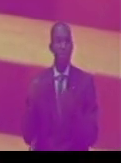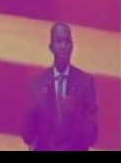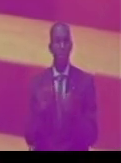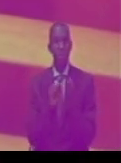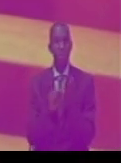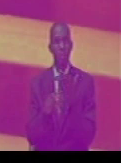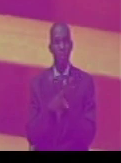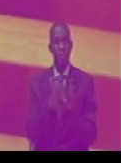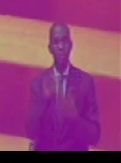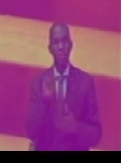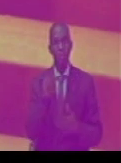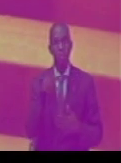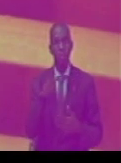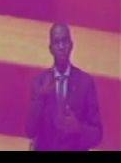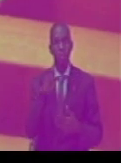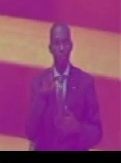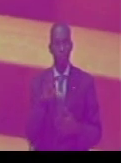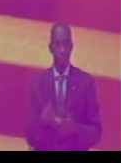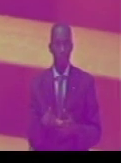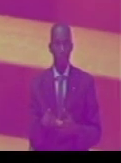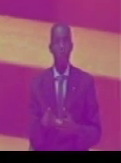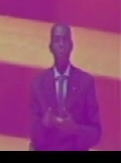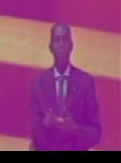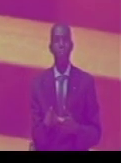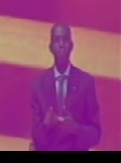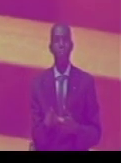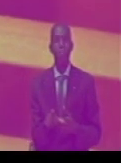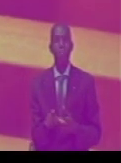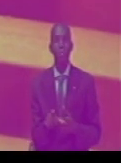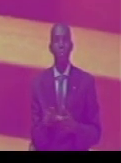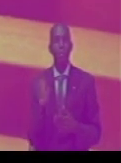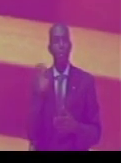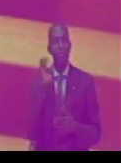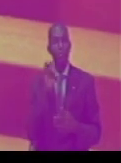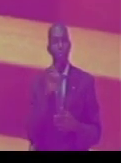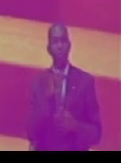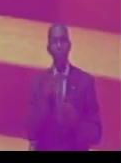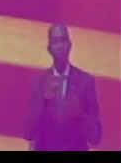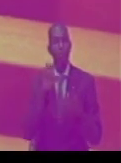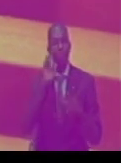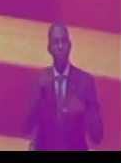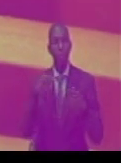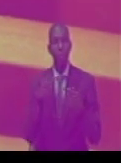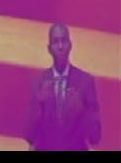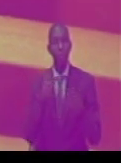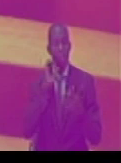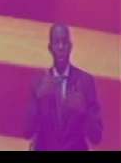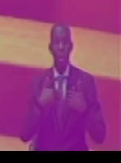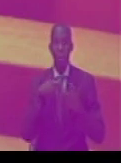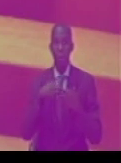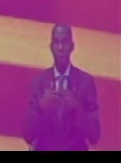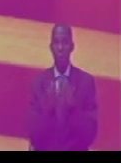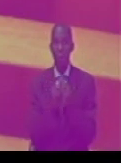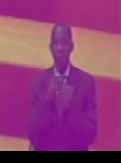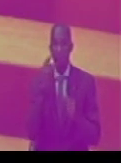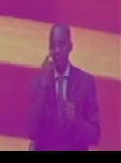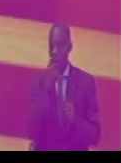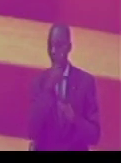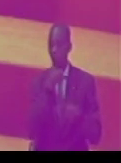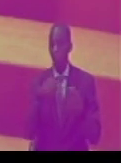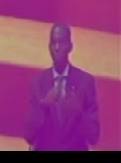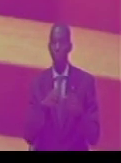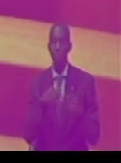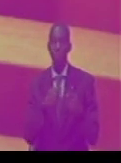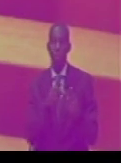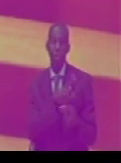to me right from april i have an issue of i which led a weather light it affected the eye when i went to the